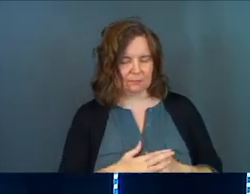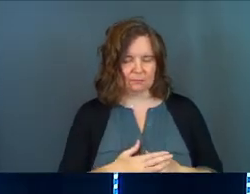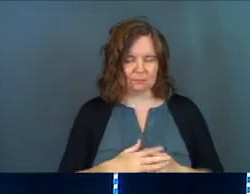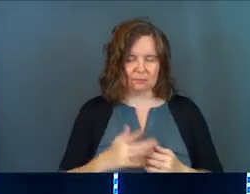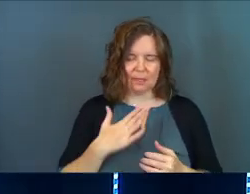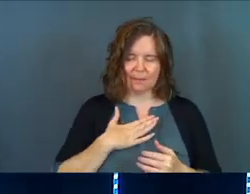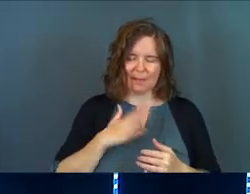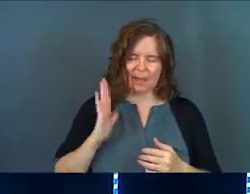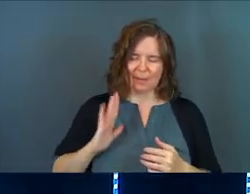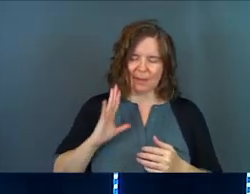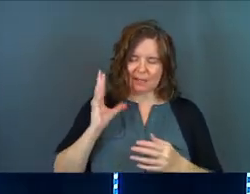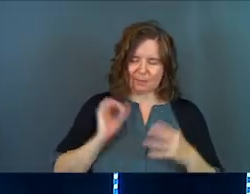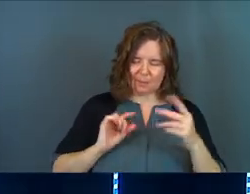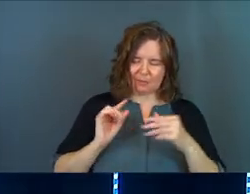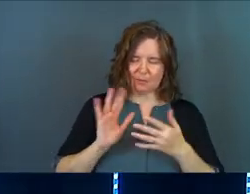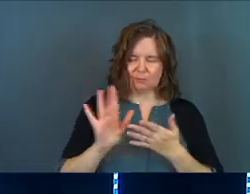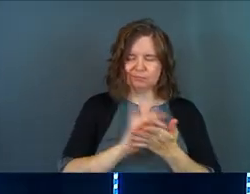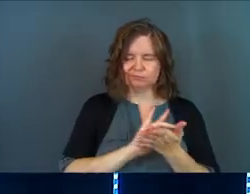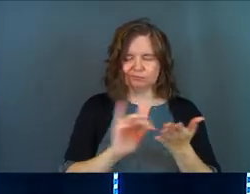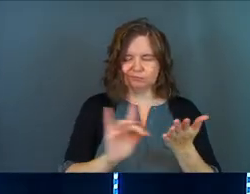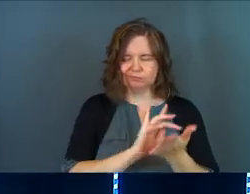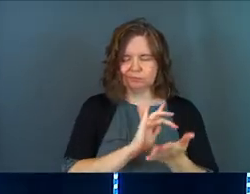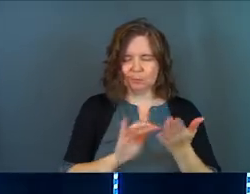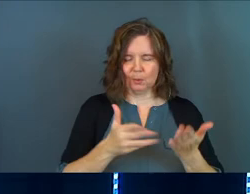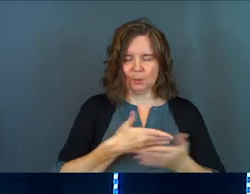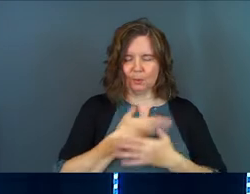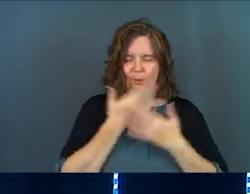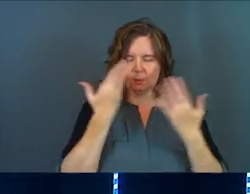Wipe away my past.